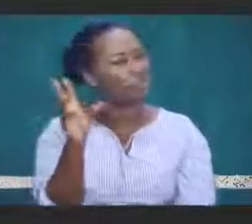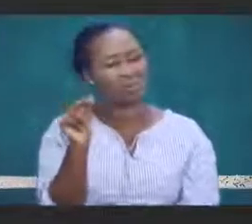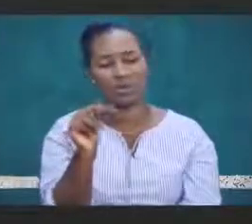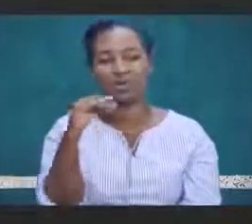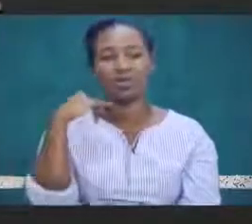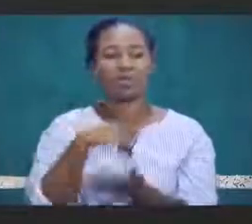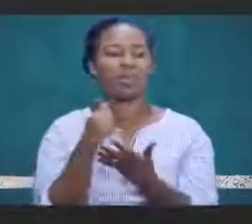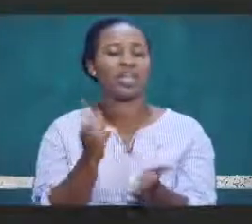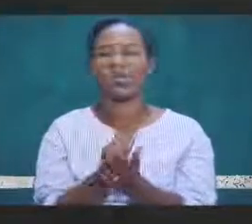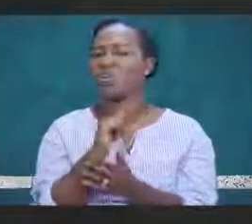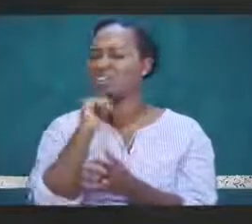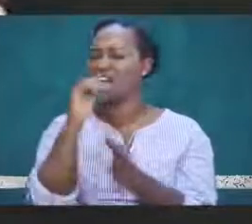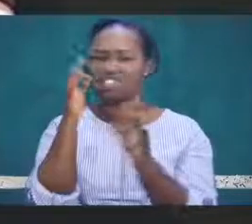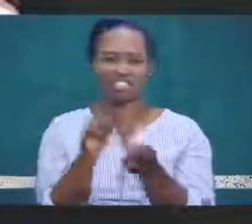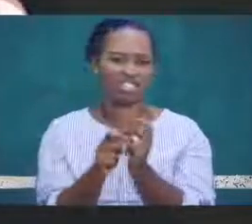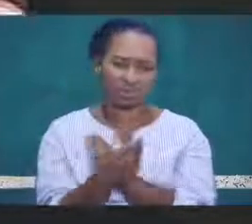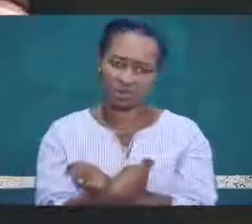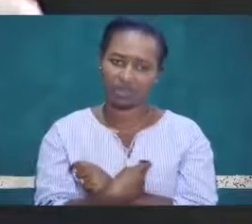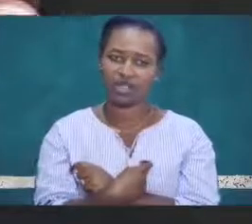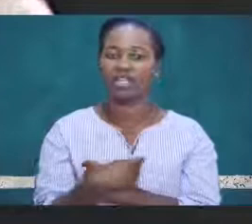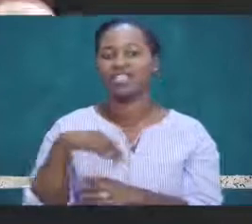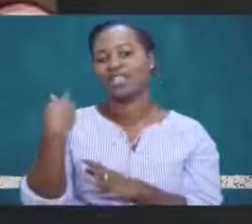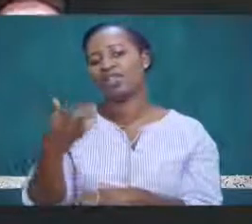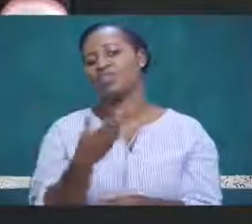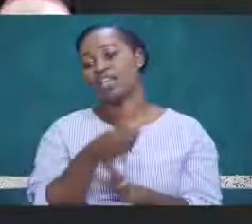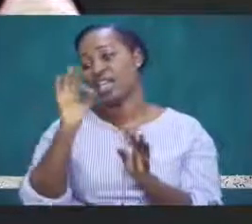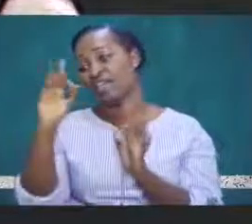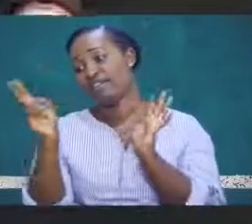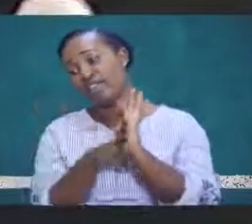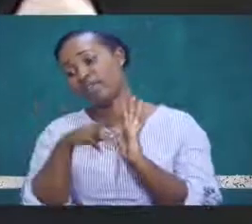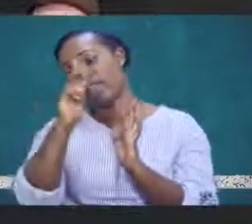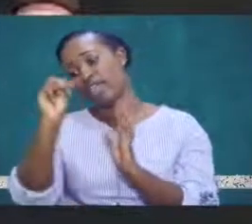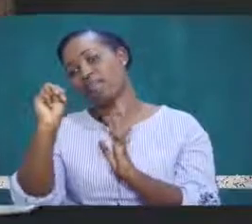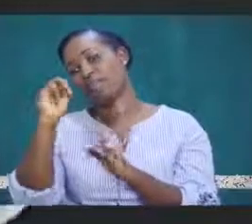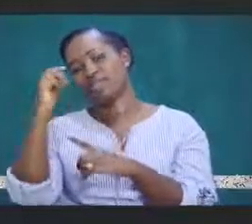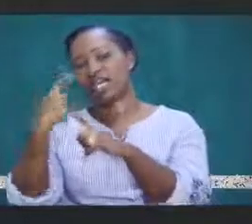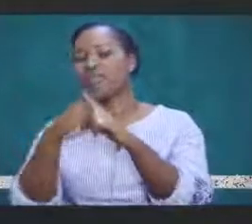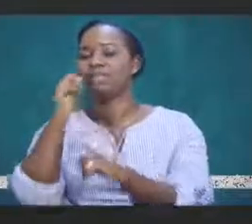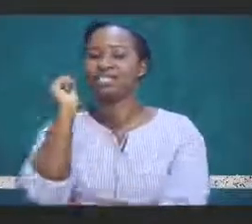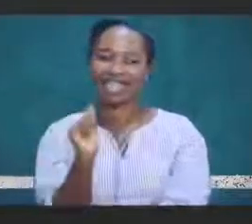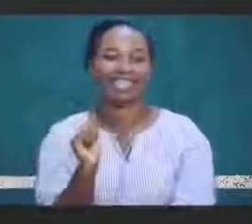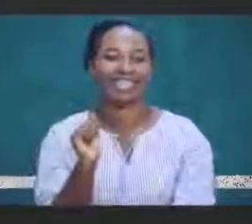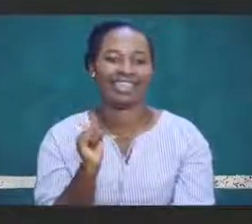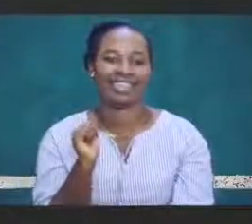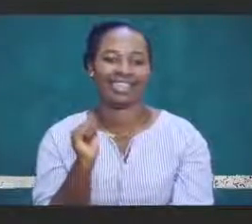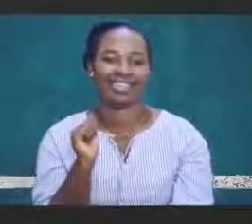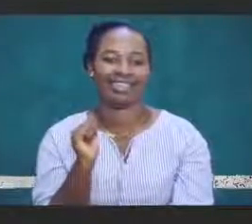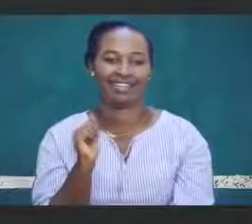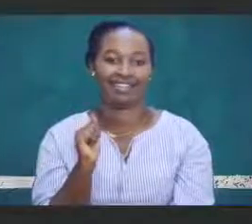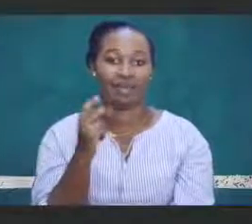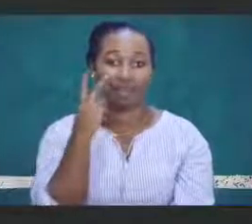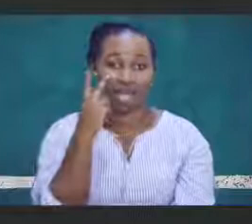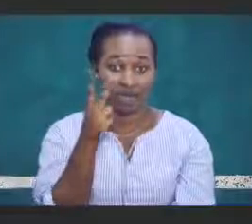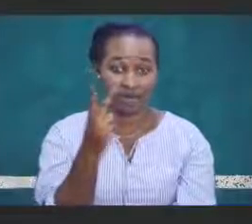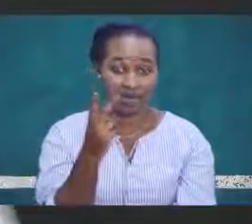No, because it doesn't affect anything. So we shall remain with M times what? Times A. Have you seen